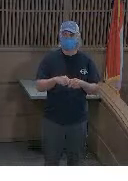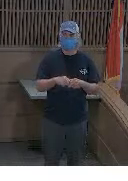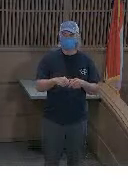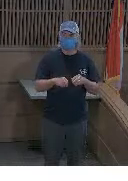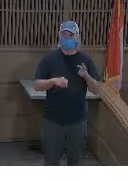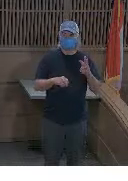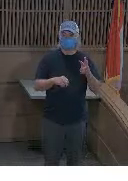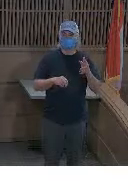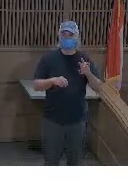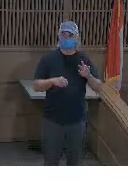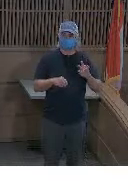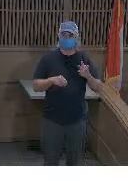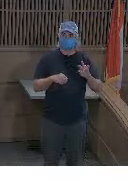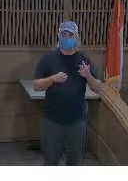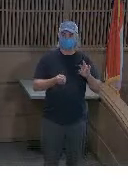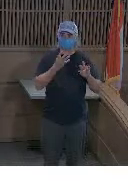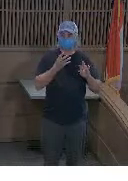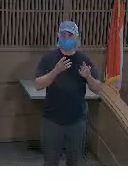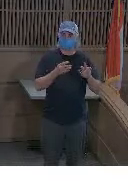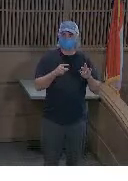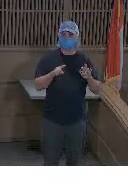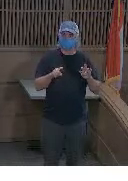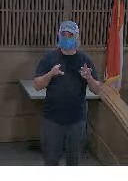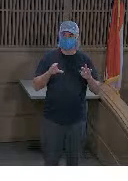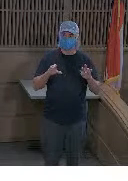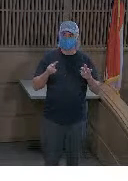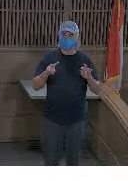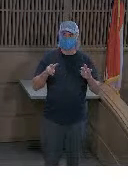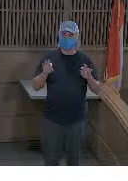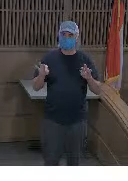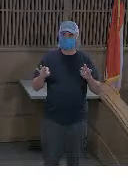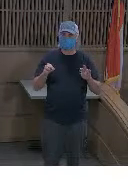white. We have 129 blacks.